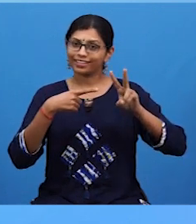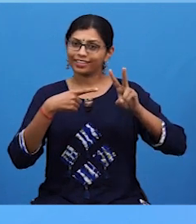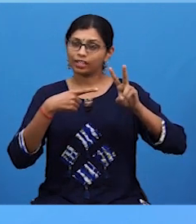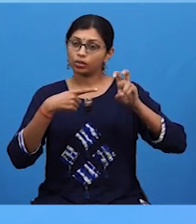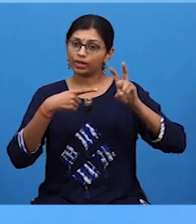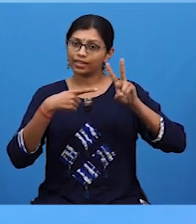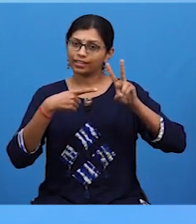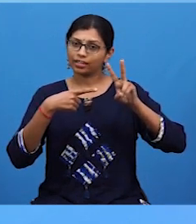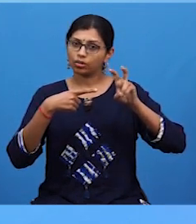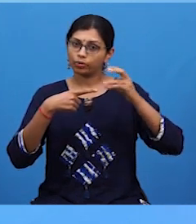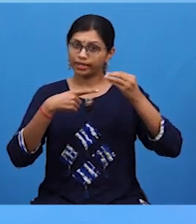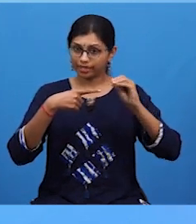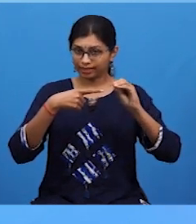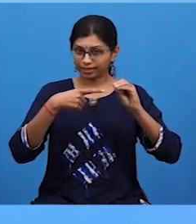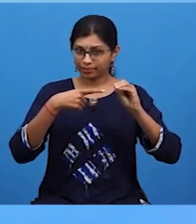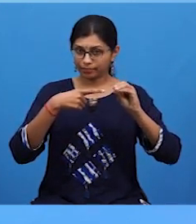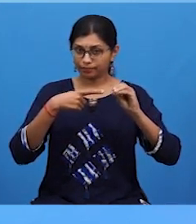20th.